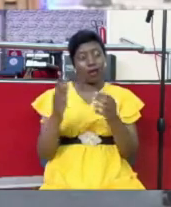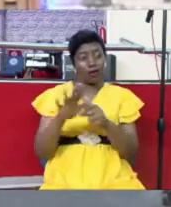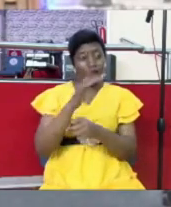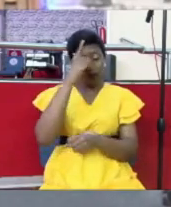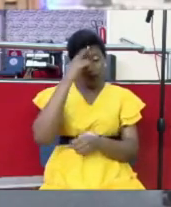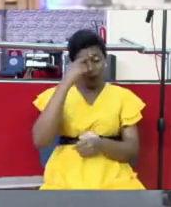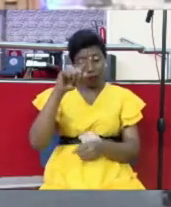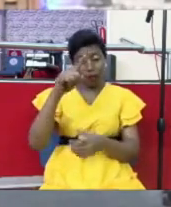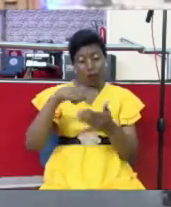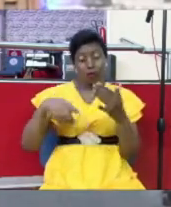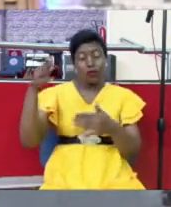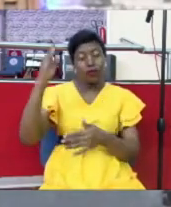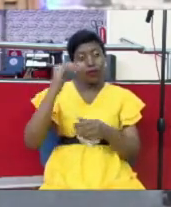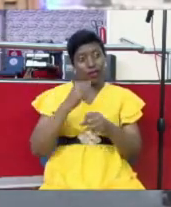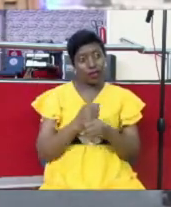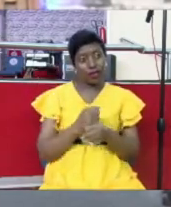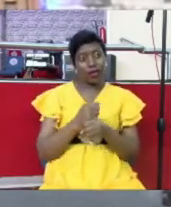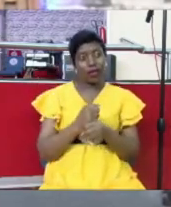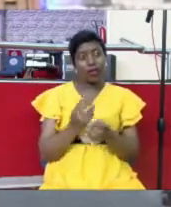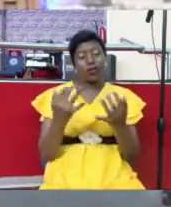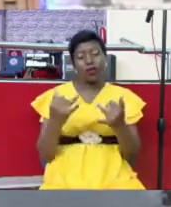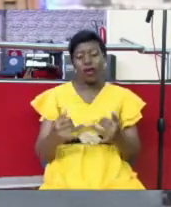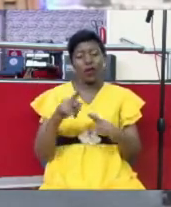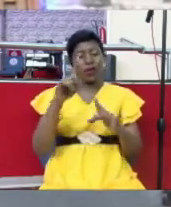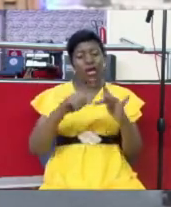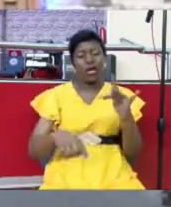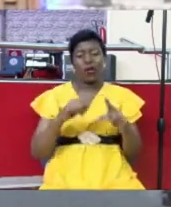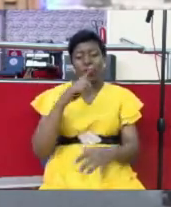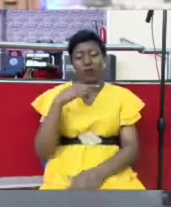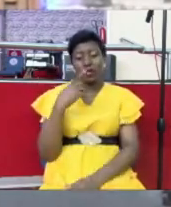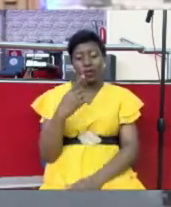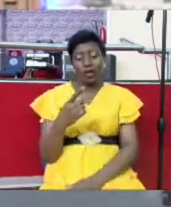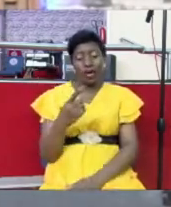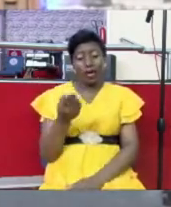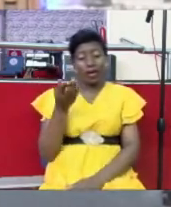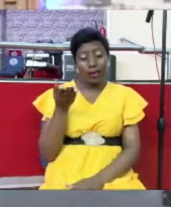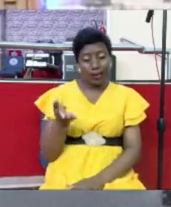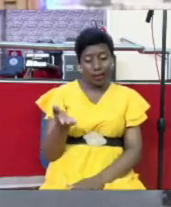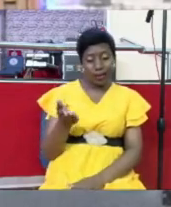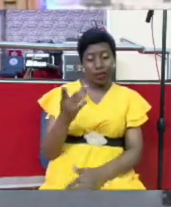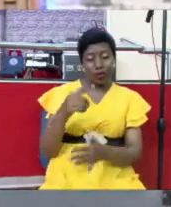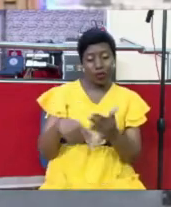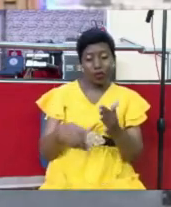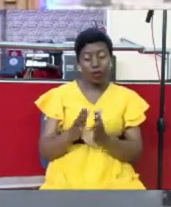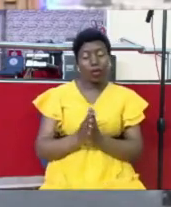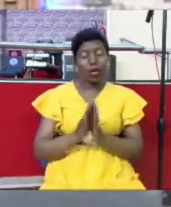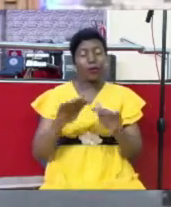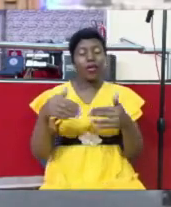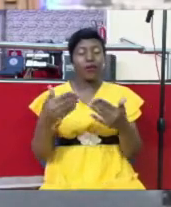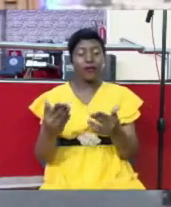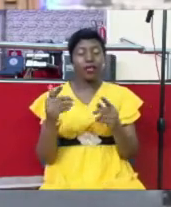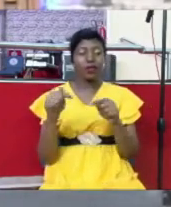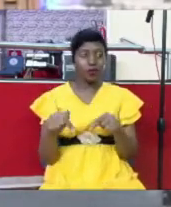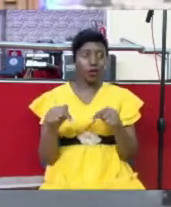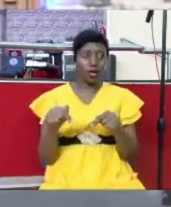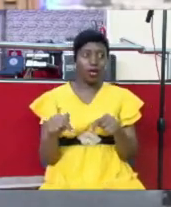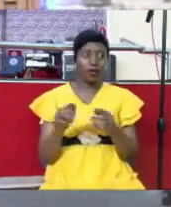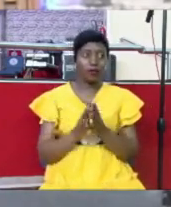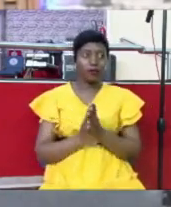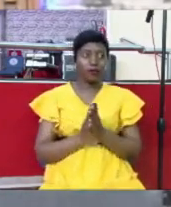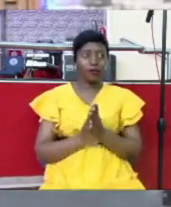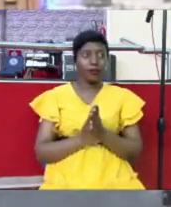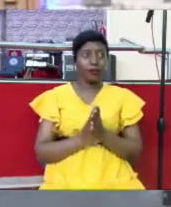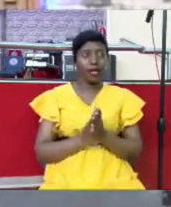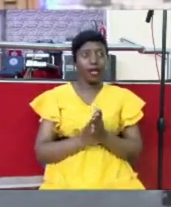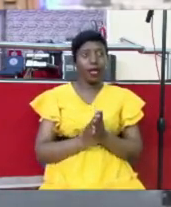kile ametenda. So you come saying, this is what I am going to give today. Kwa hivyo ulikuwa unasema, hii ndio nitatoa leo. And you put it